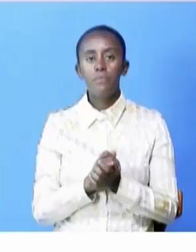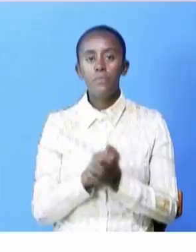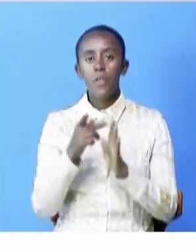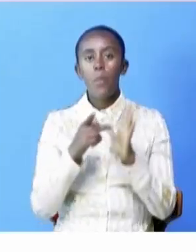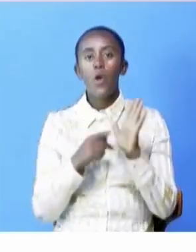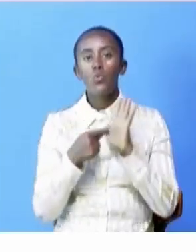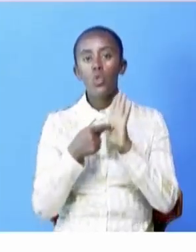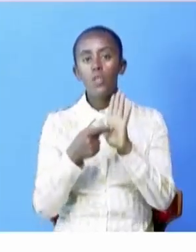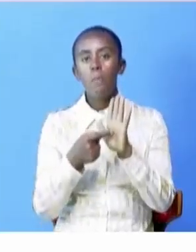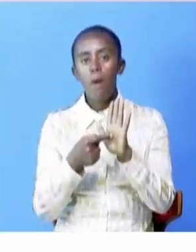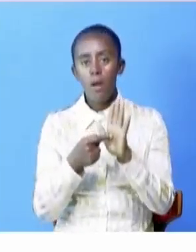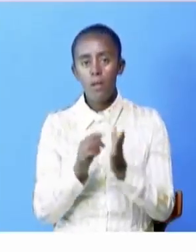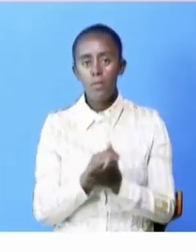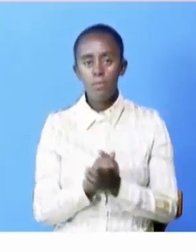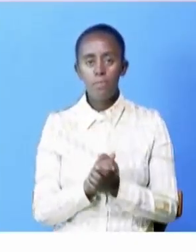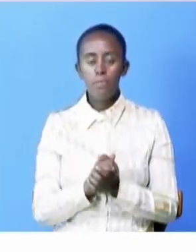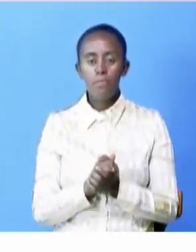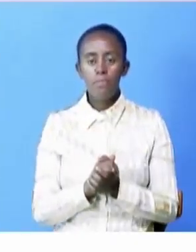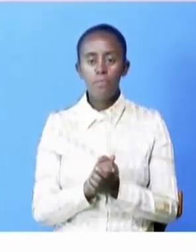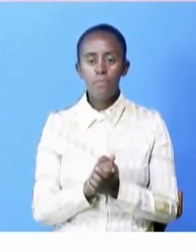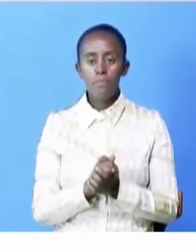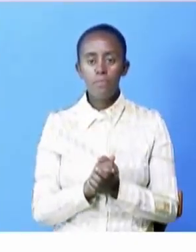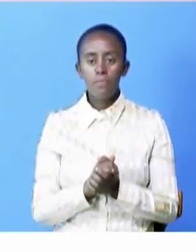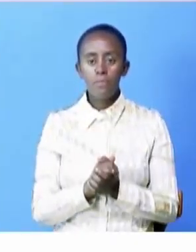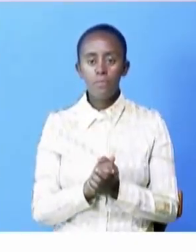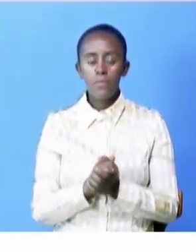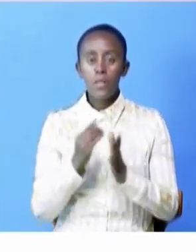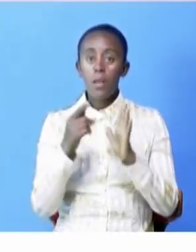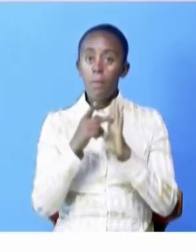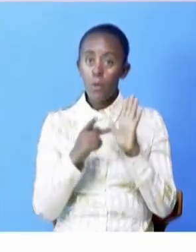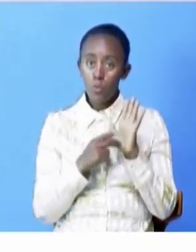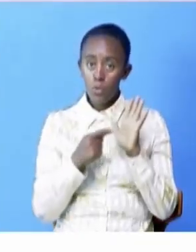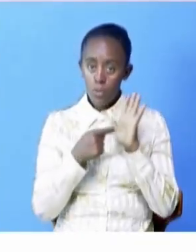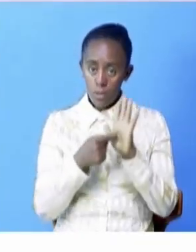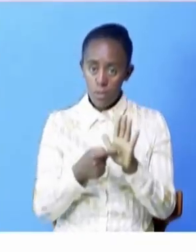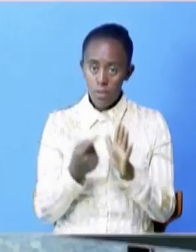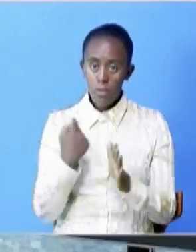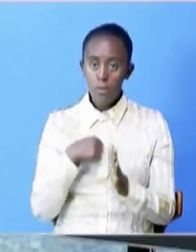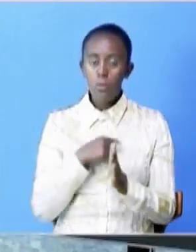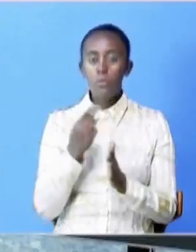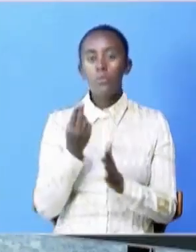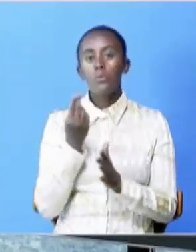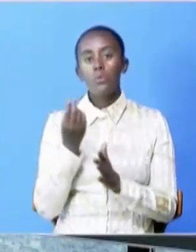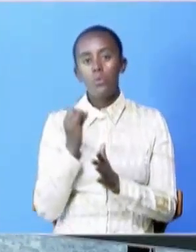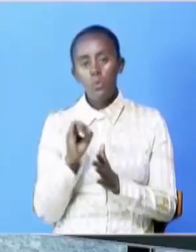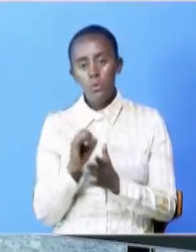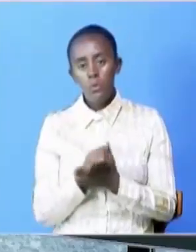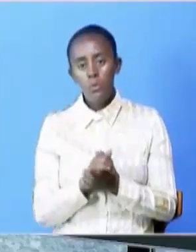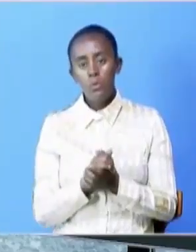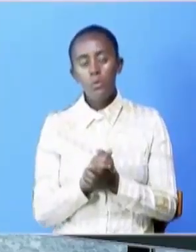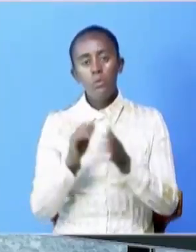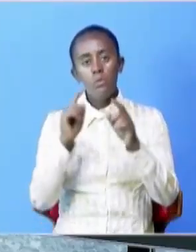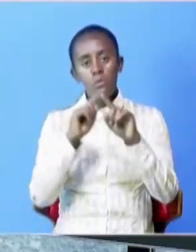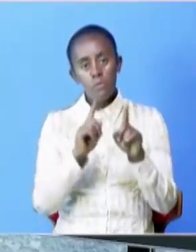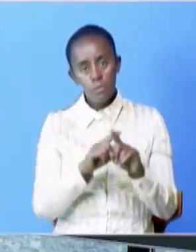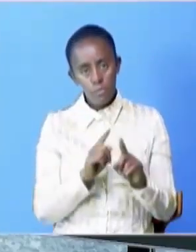mark. It is a punctuation mark. We use it for